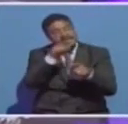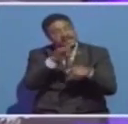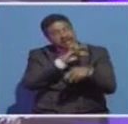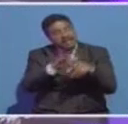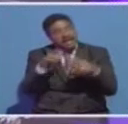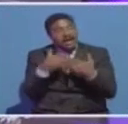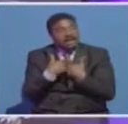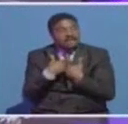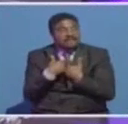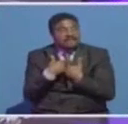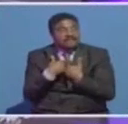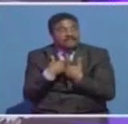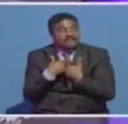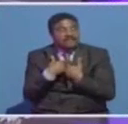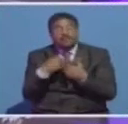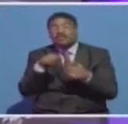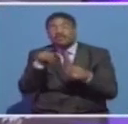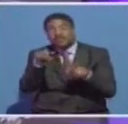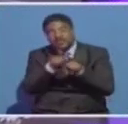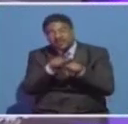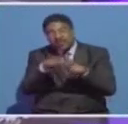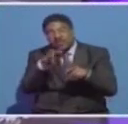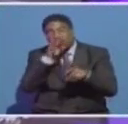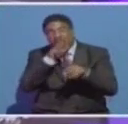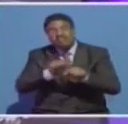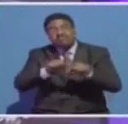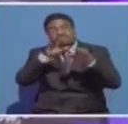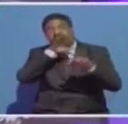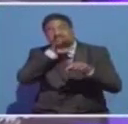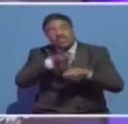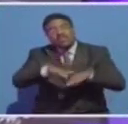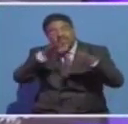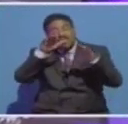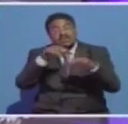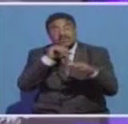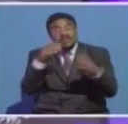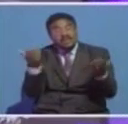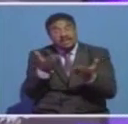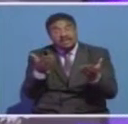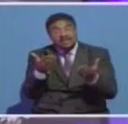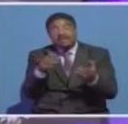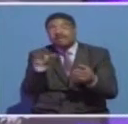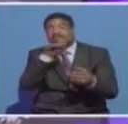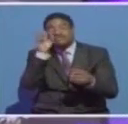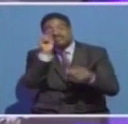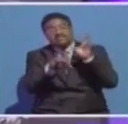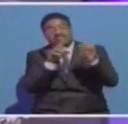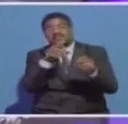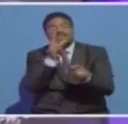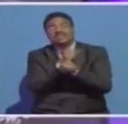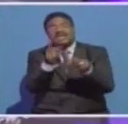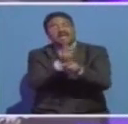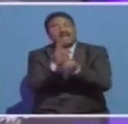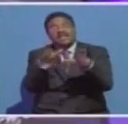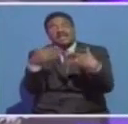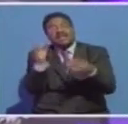that there is no overflow of wastage? Then we have to come to the issue of waste disposal. I'm sure recently